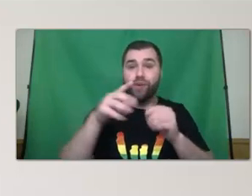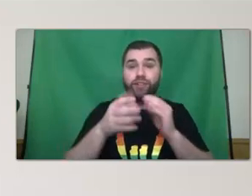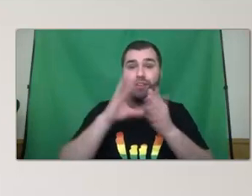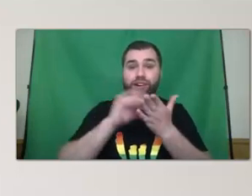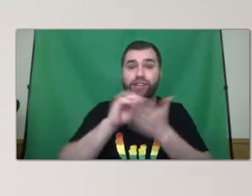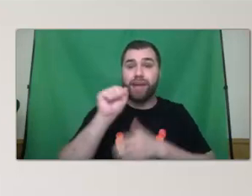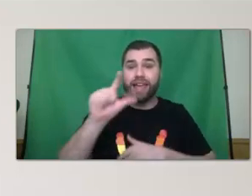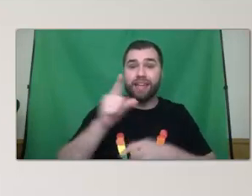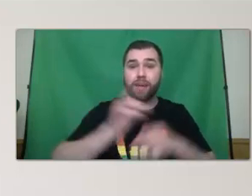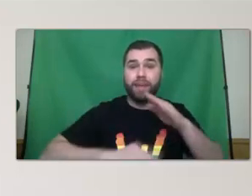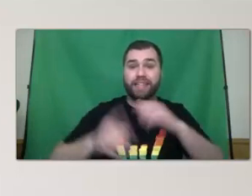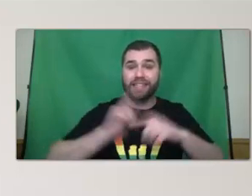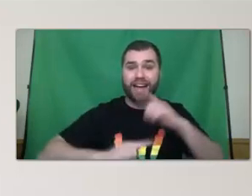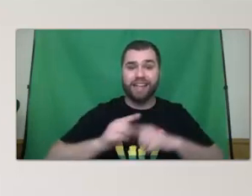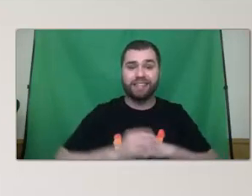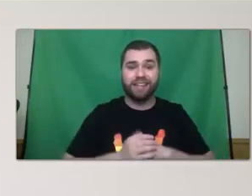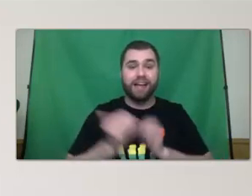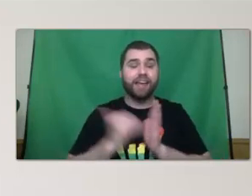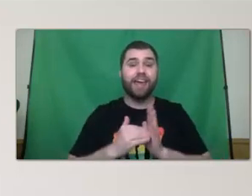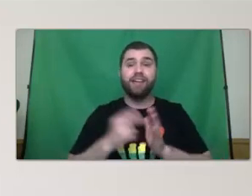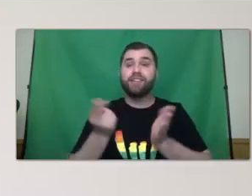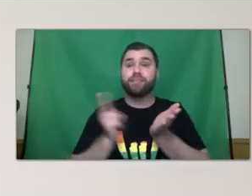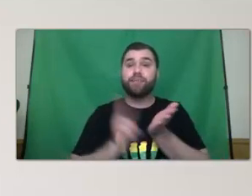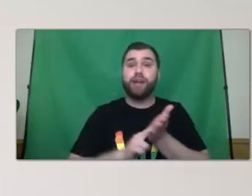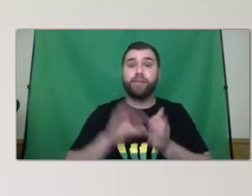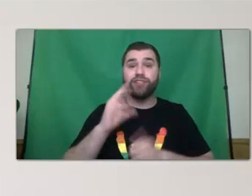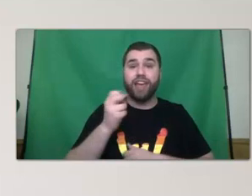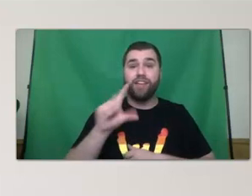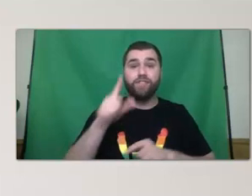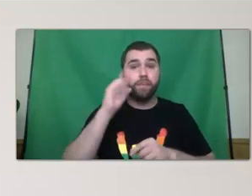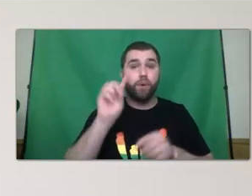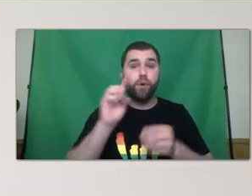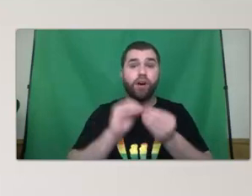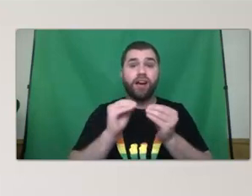for you all to learn some ASL basic signs. Again, subscribe to my